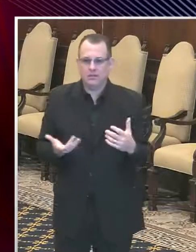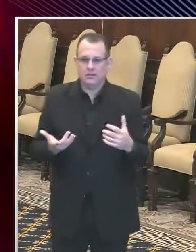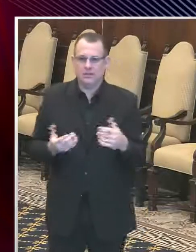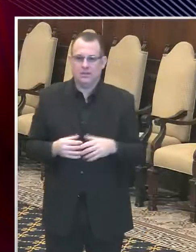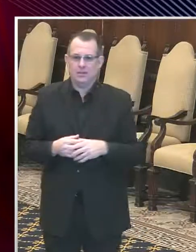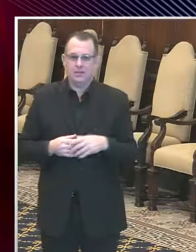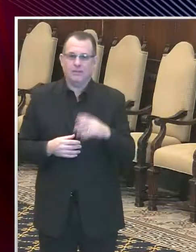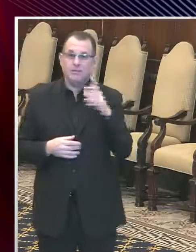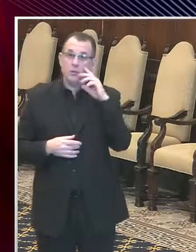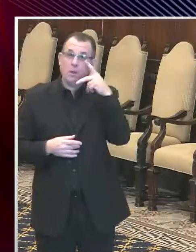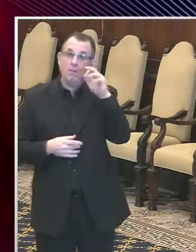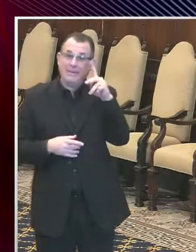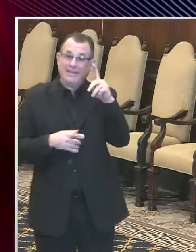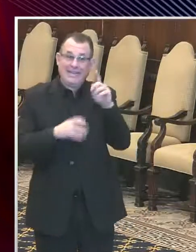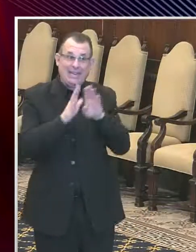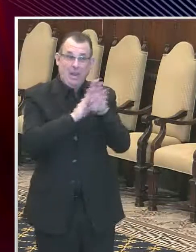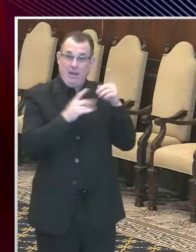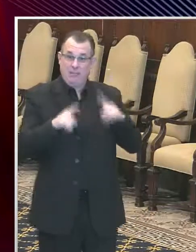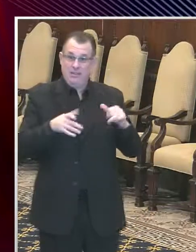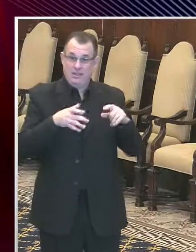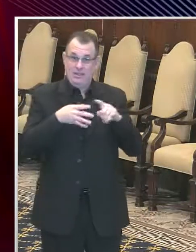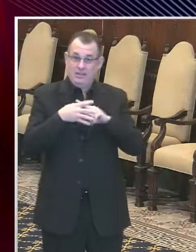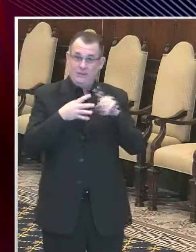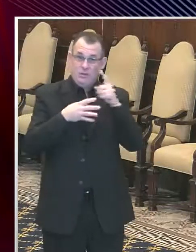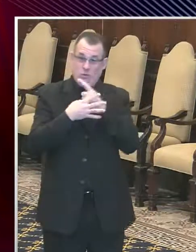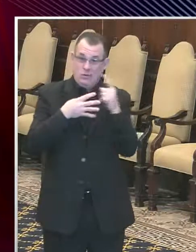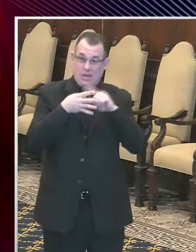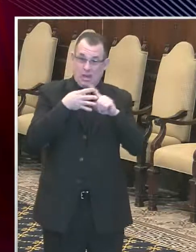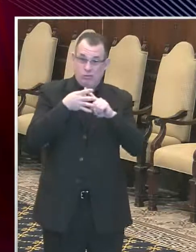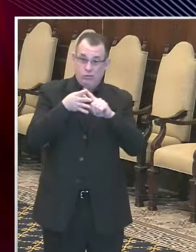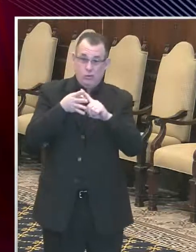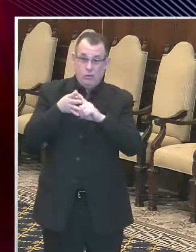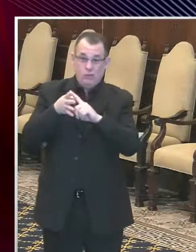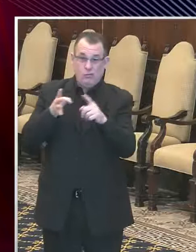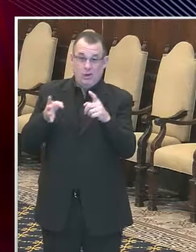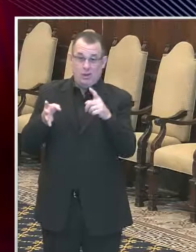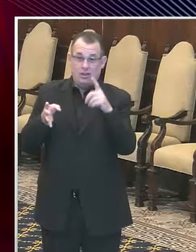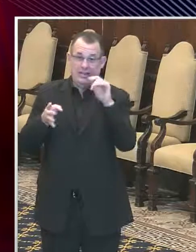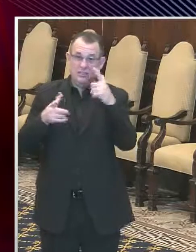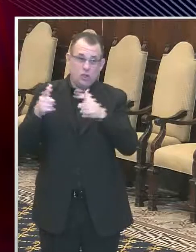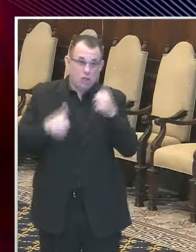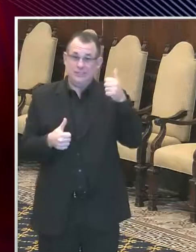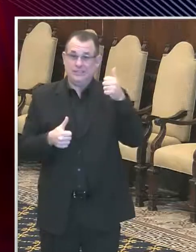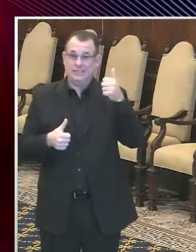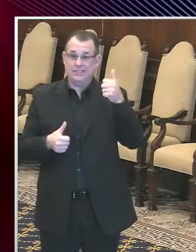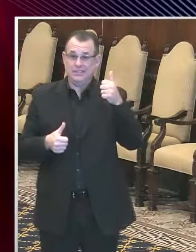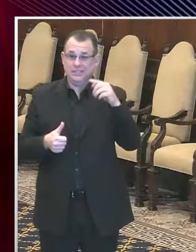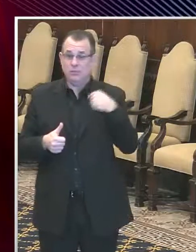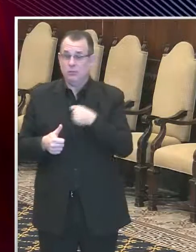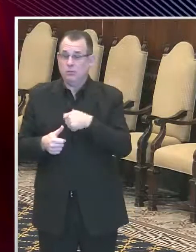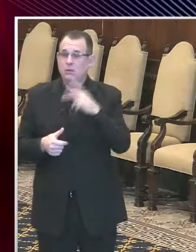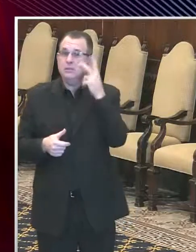the highest point, but we'll have to watch this further to see if the decline we're seeing since then continues.